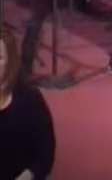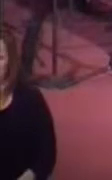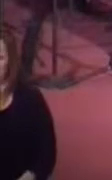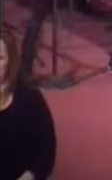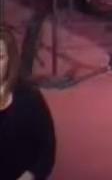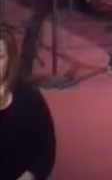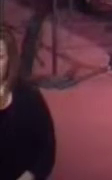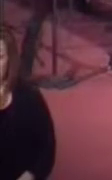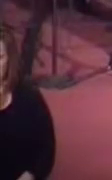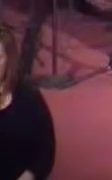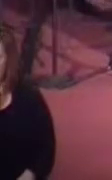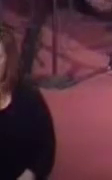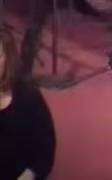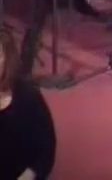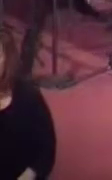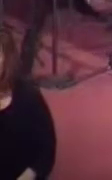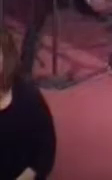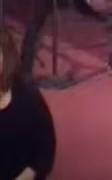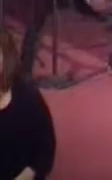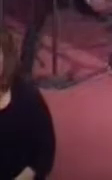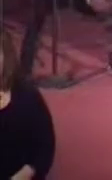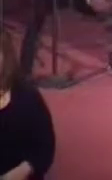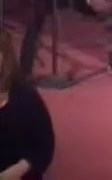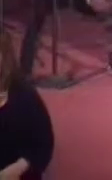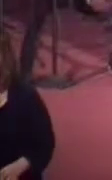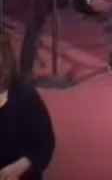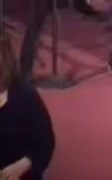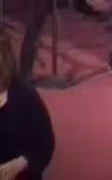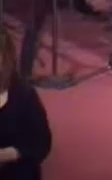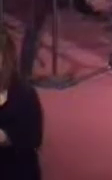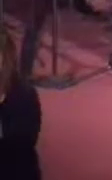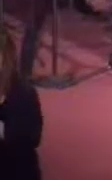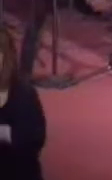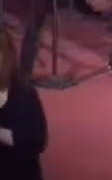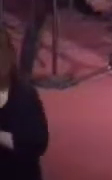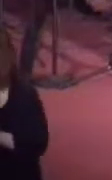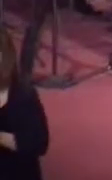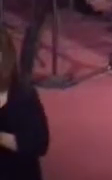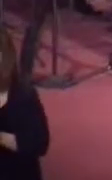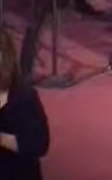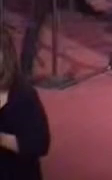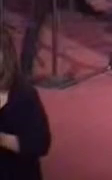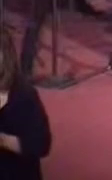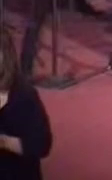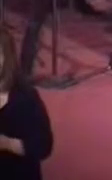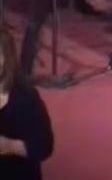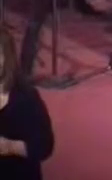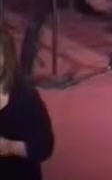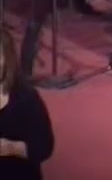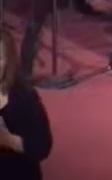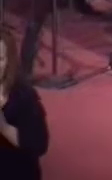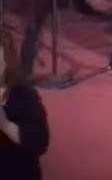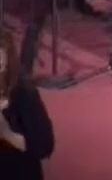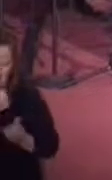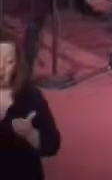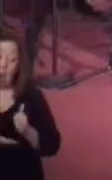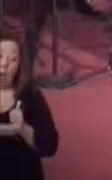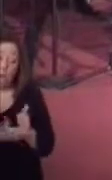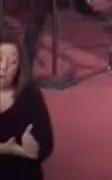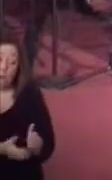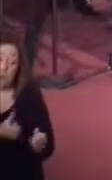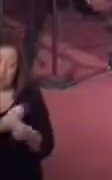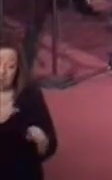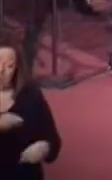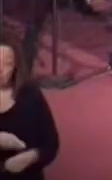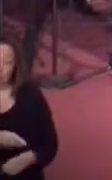The king is on Daniel's side. He is invoking the name of God above himself. Daniel, may God help you. May God